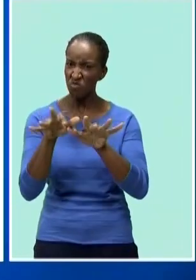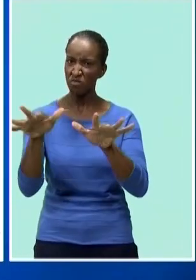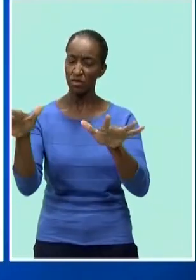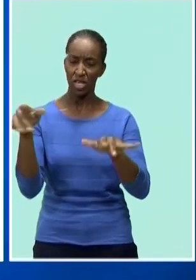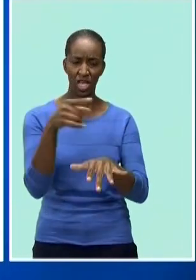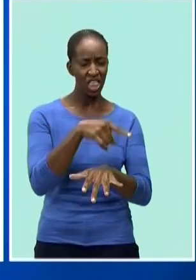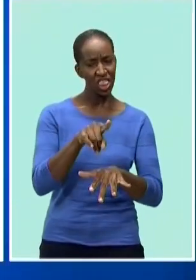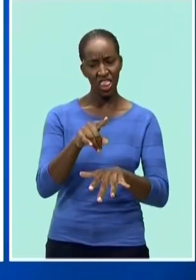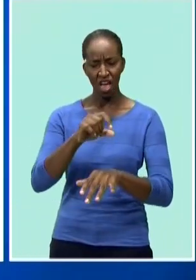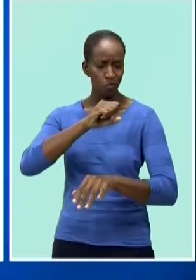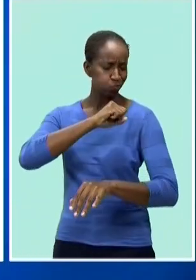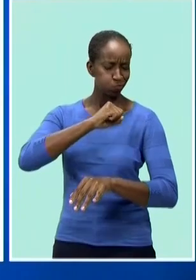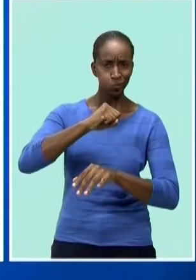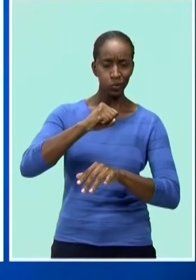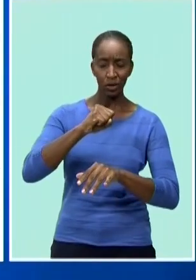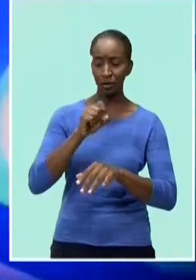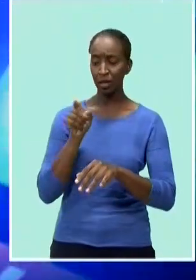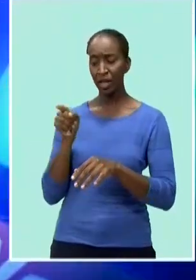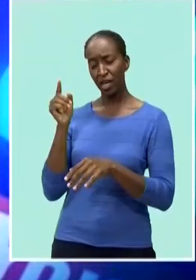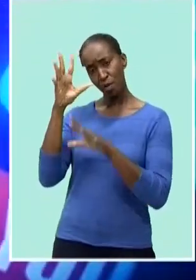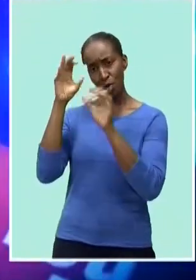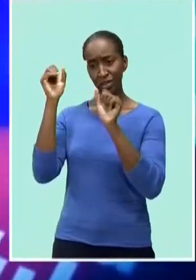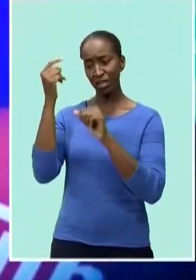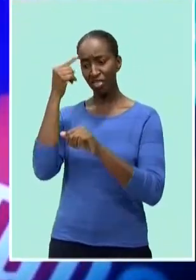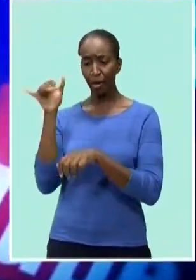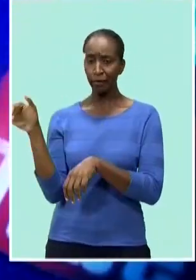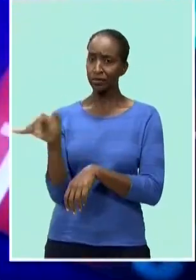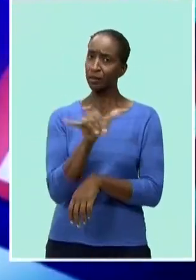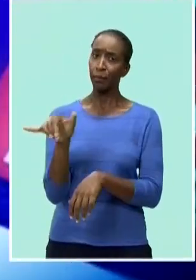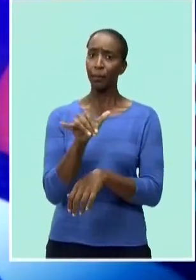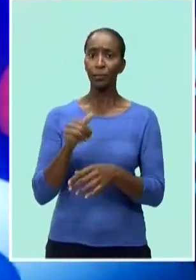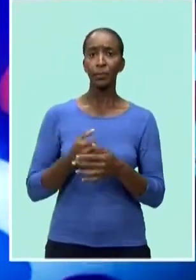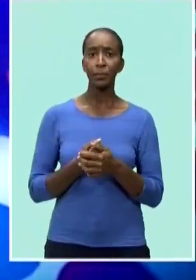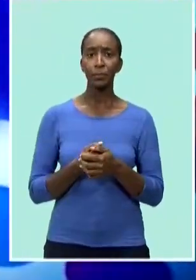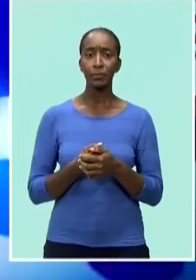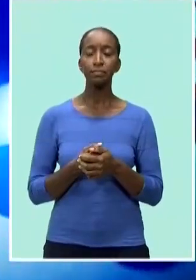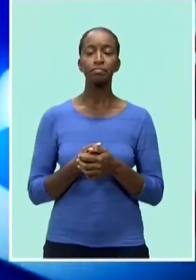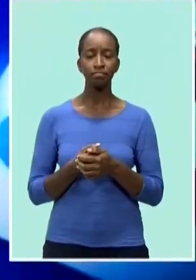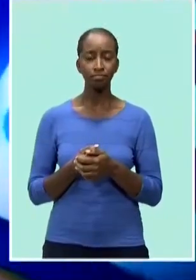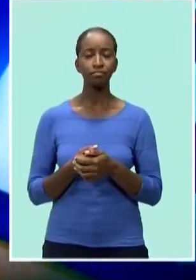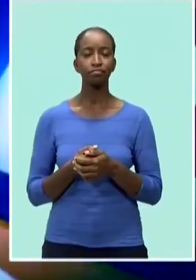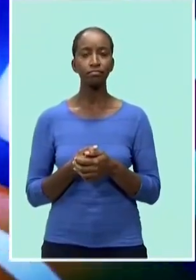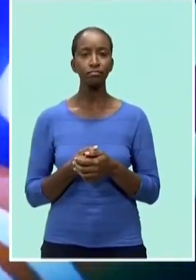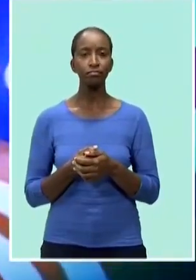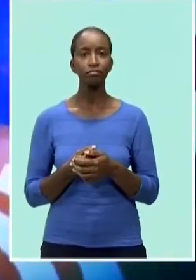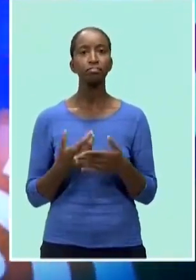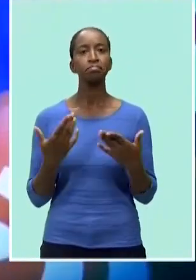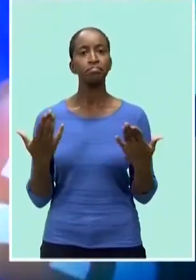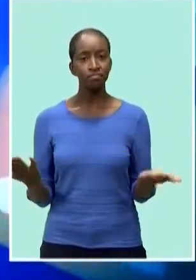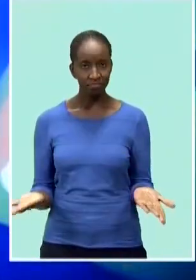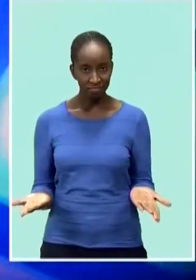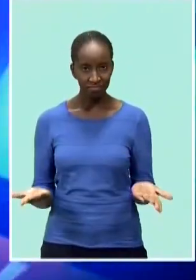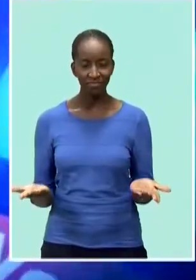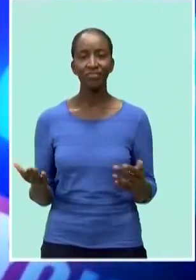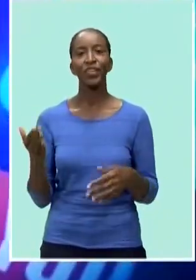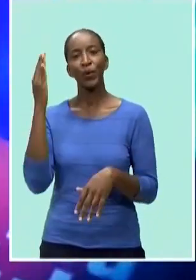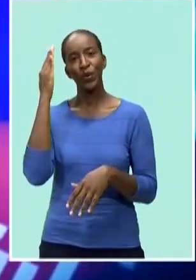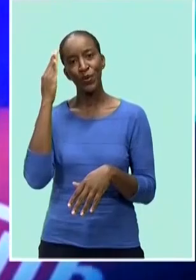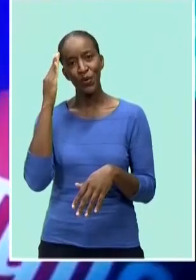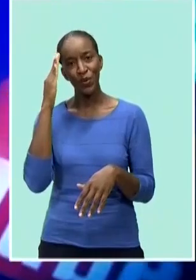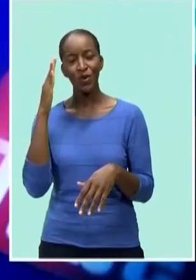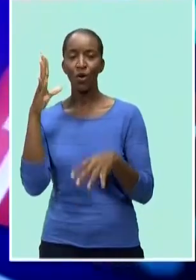those with the courage to stand against it. Well, following the announcement, President Trump did what all of us expected him to do